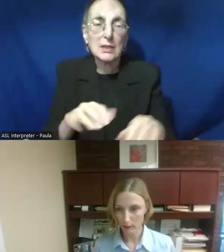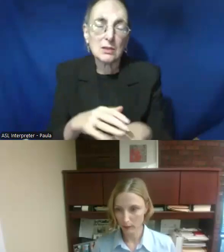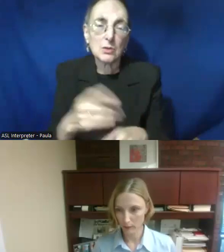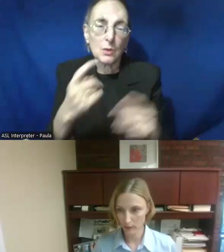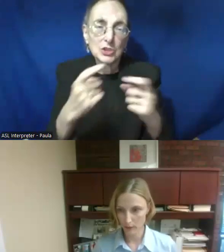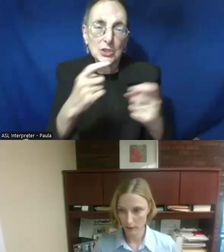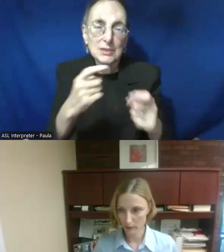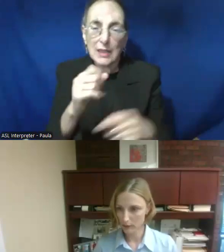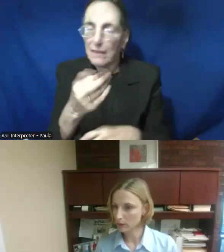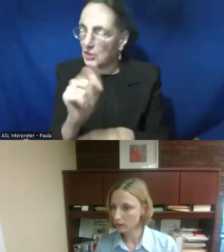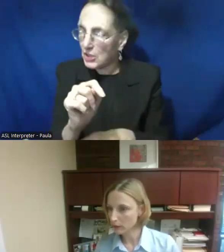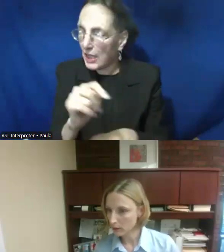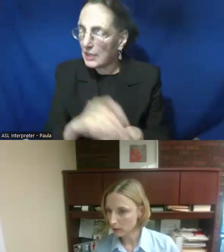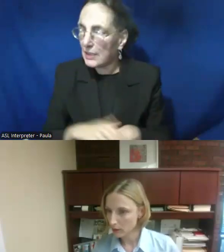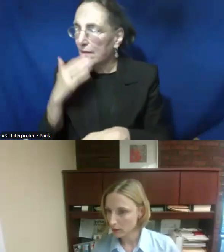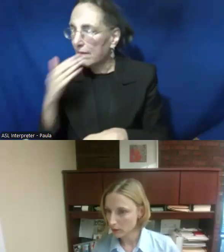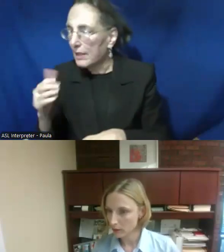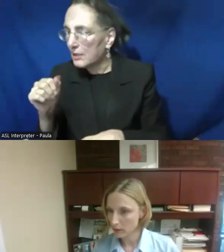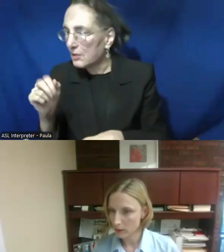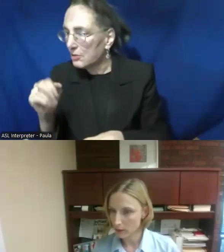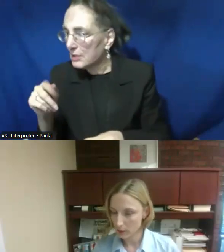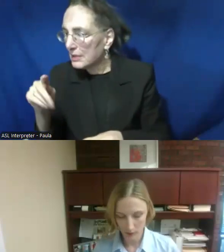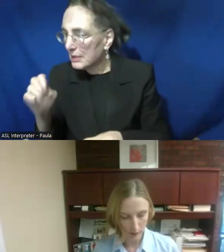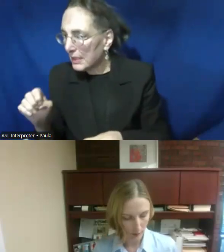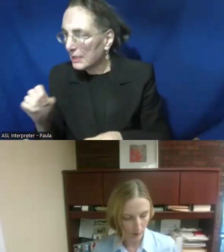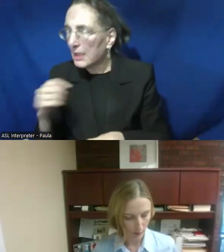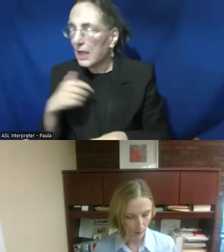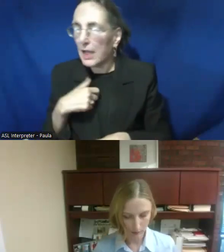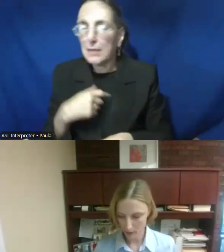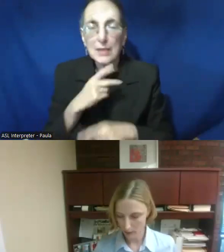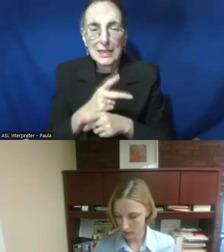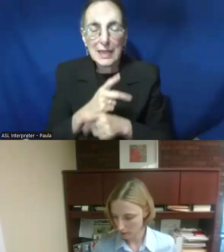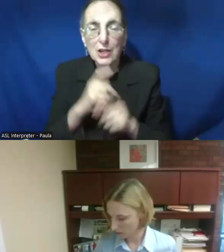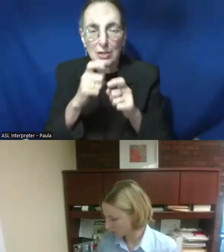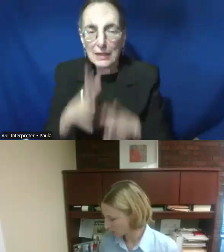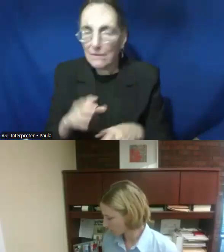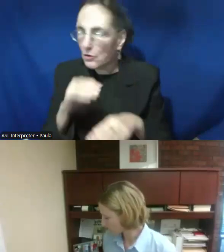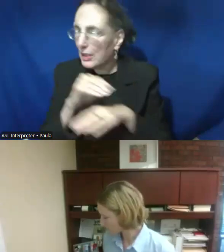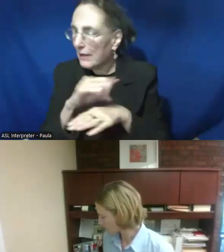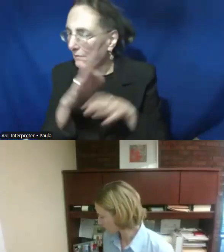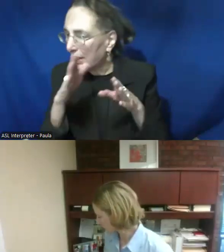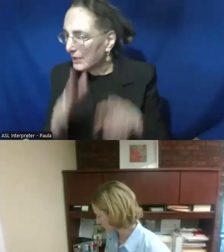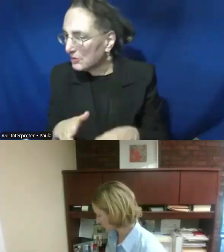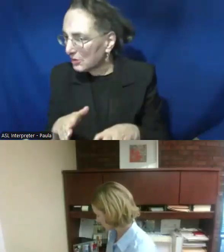problem. So I am the caregiver advisor, and we do have a very strong group here, raising